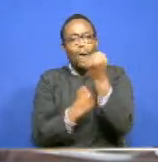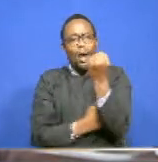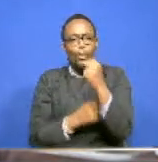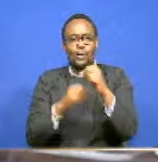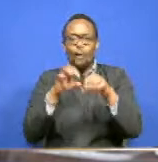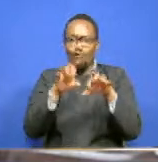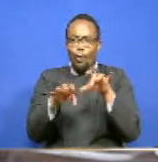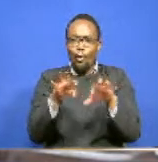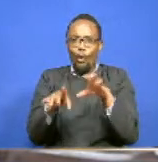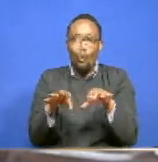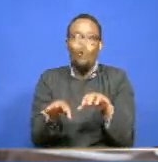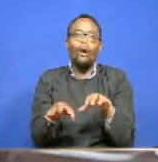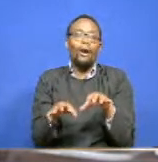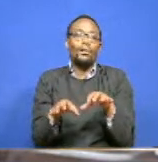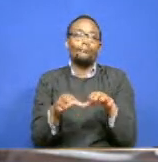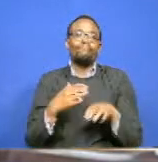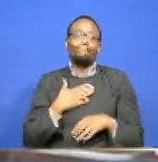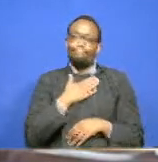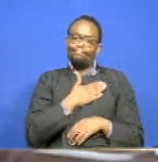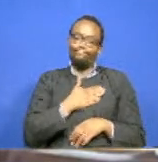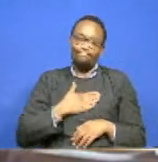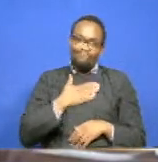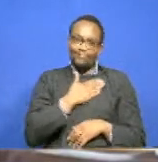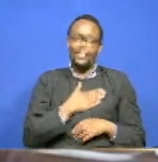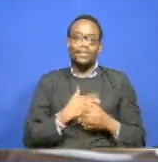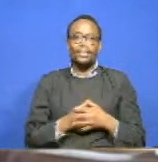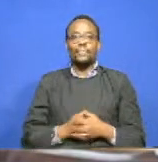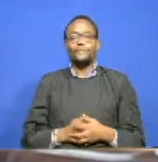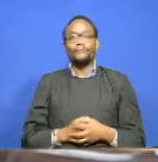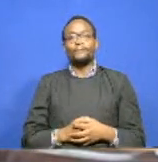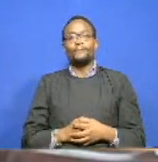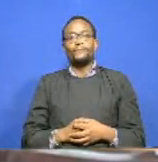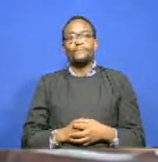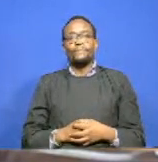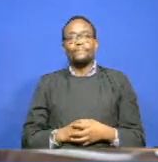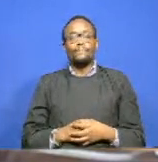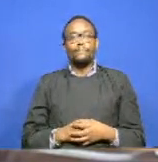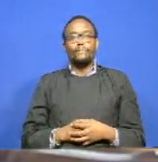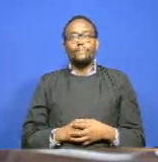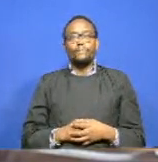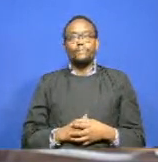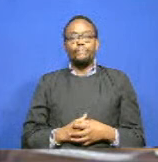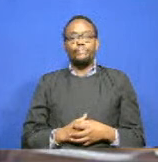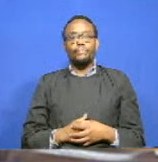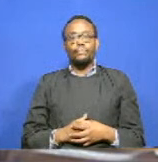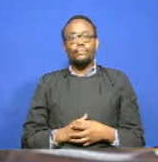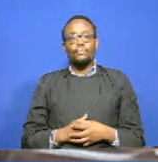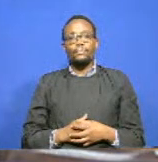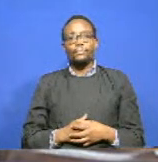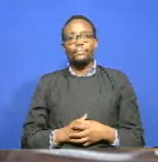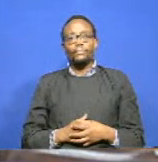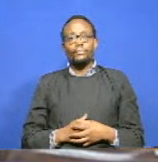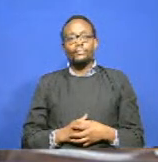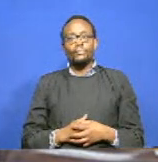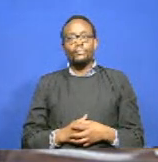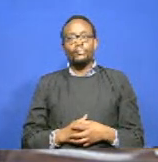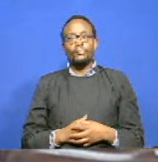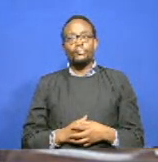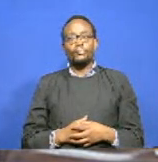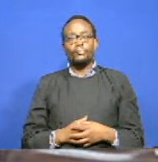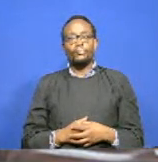restoration of this musical piece that brings the uniqueness of worship in the cathedral.